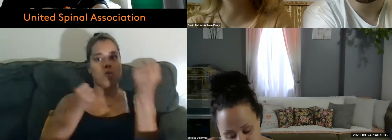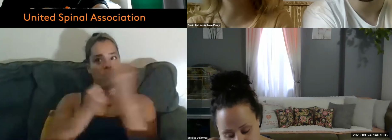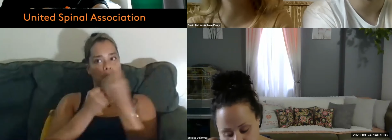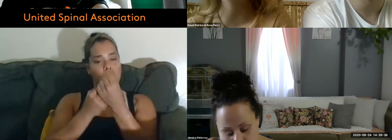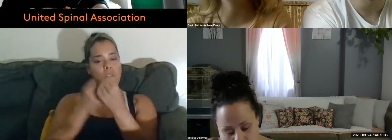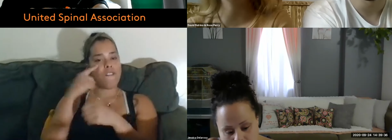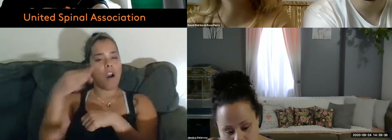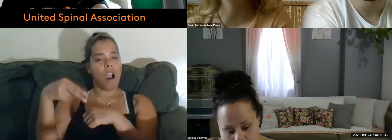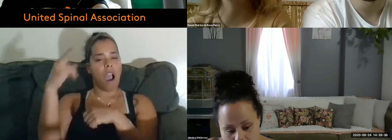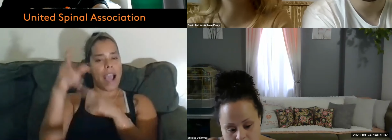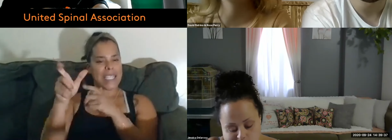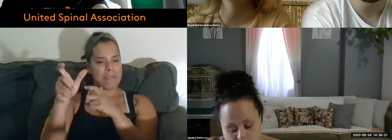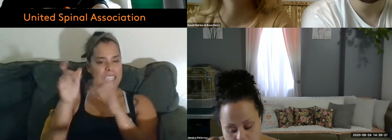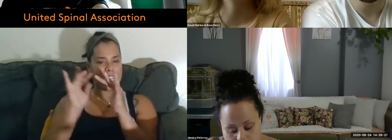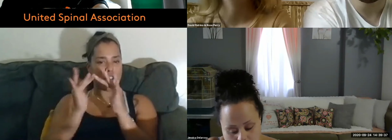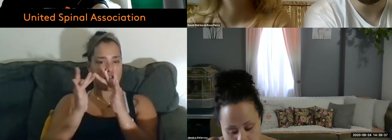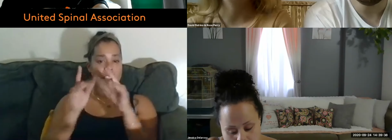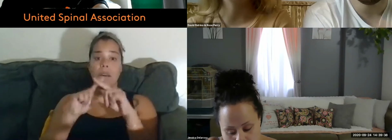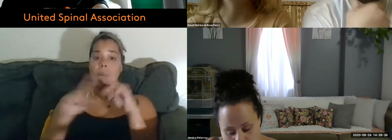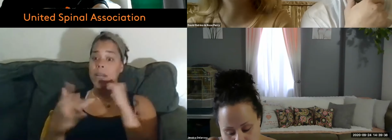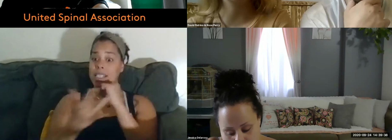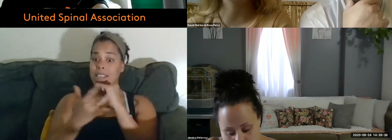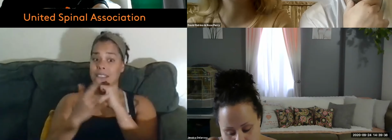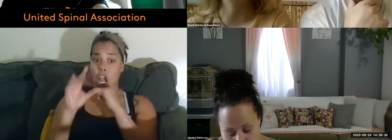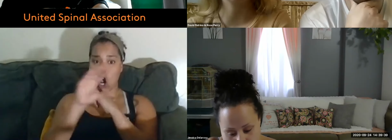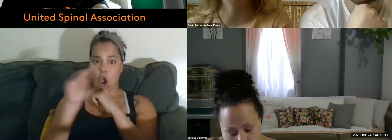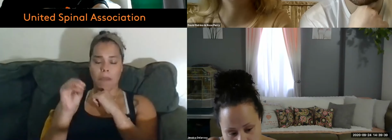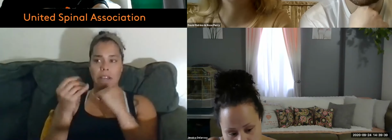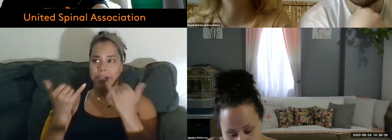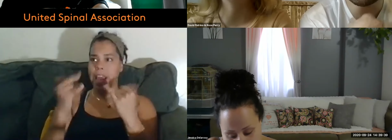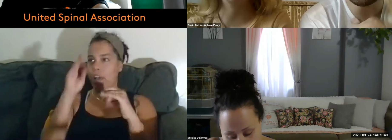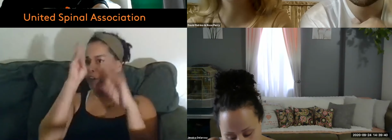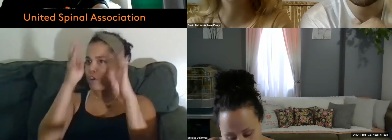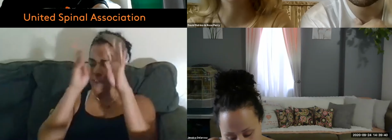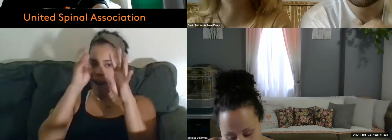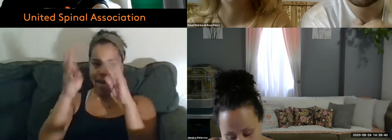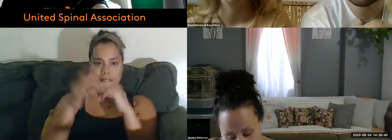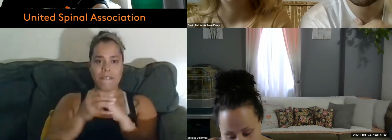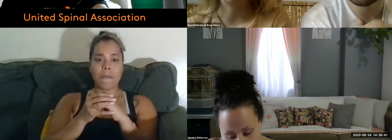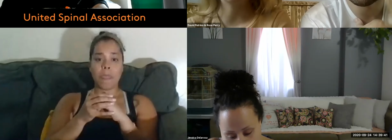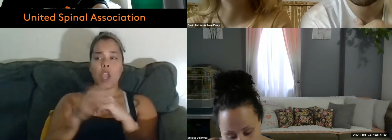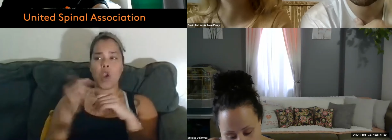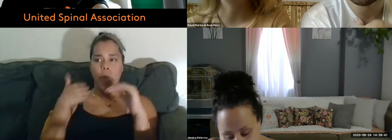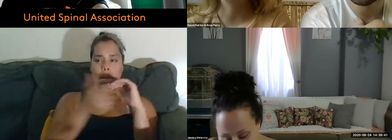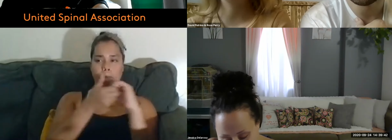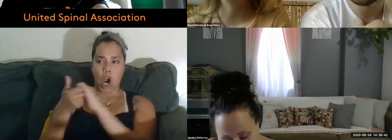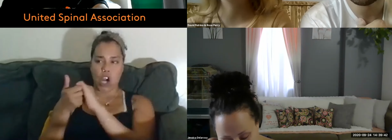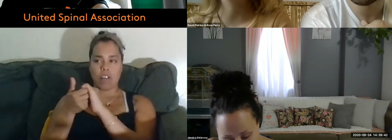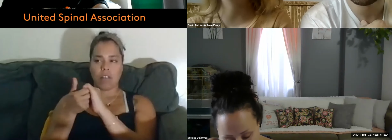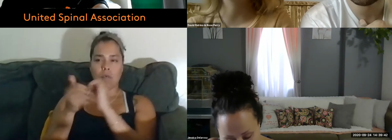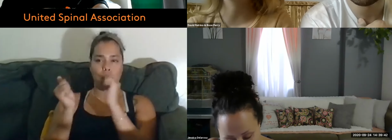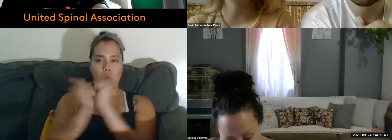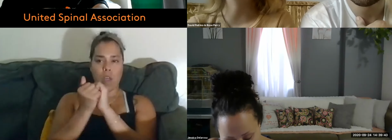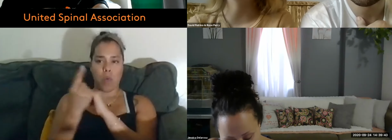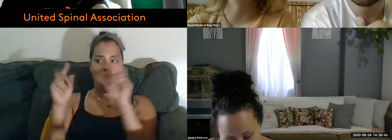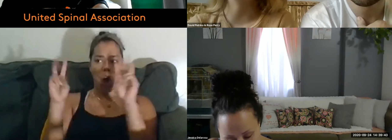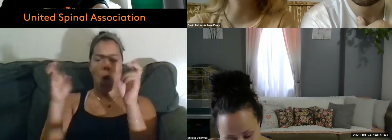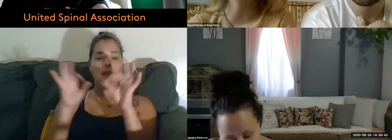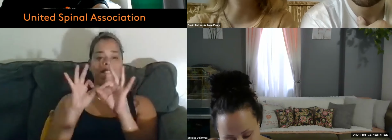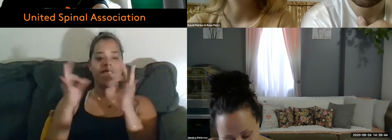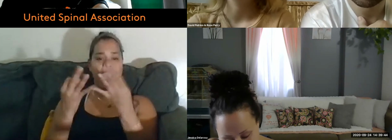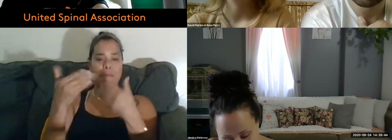tech companies are getting very creative. We've partnered with one called the Family Room, and their software is